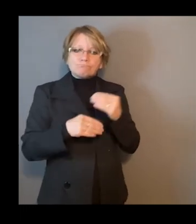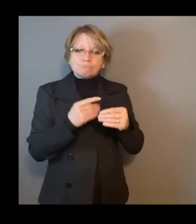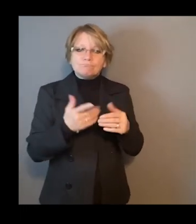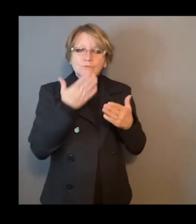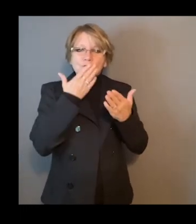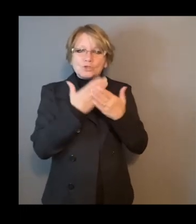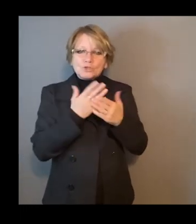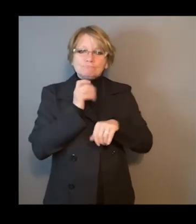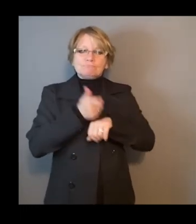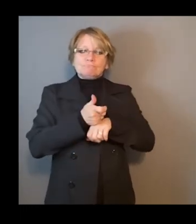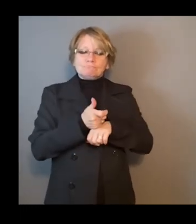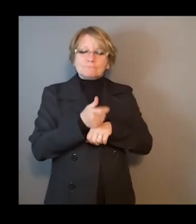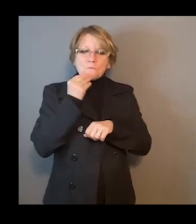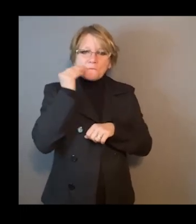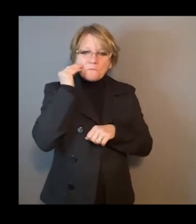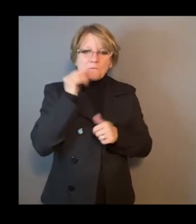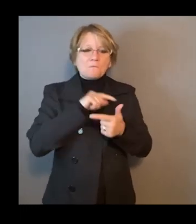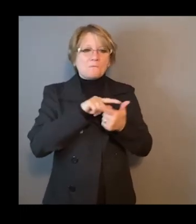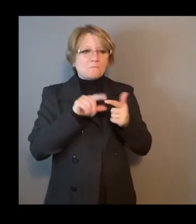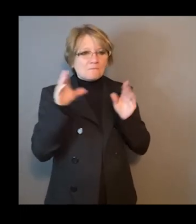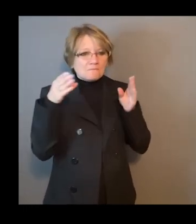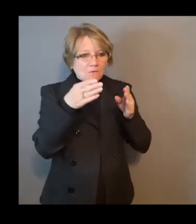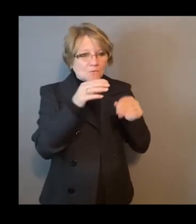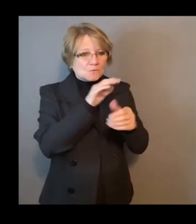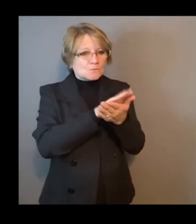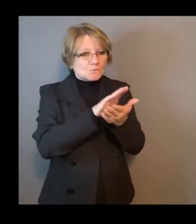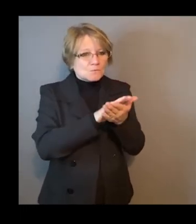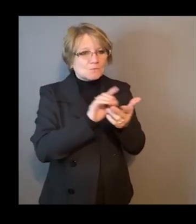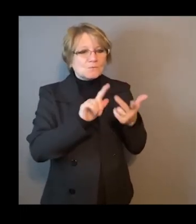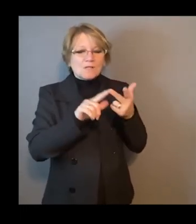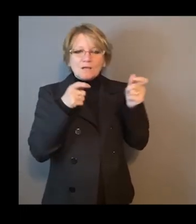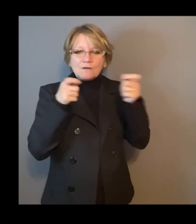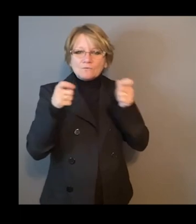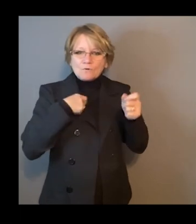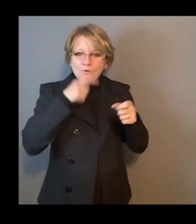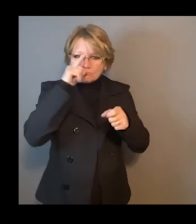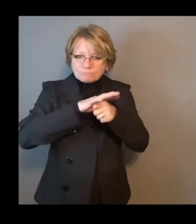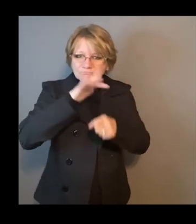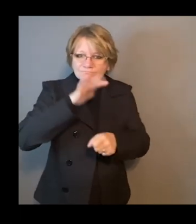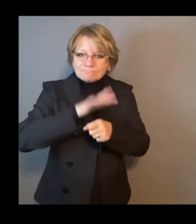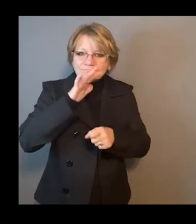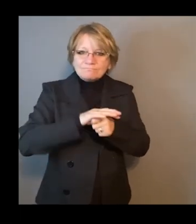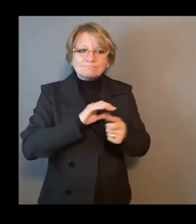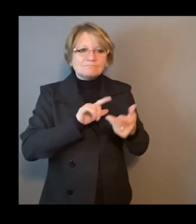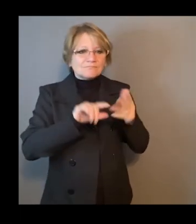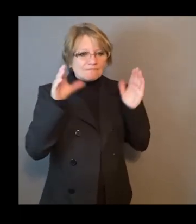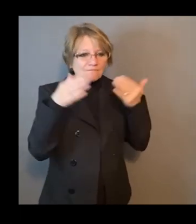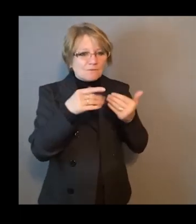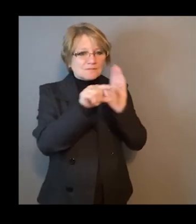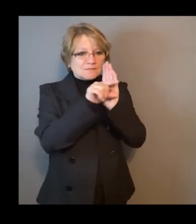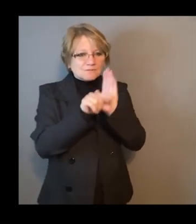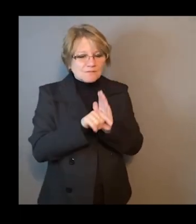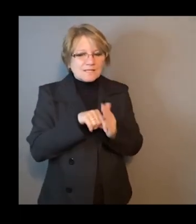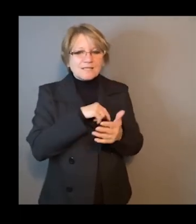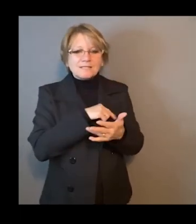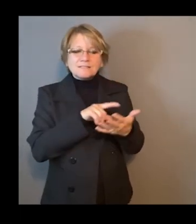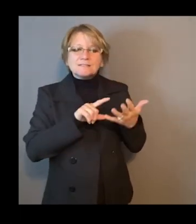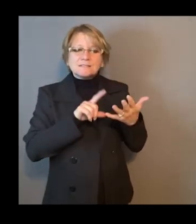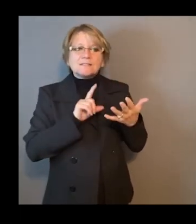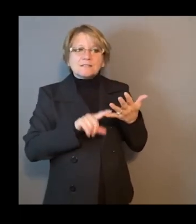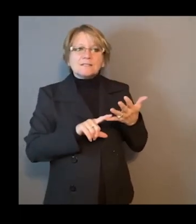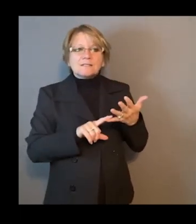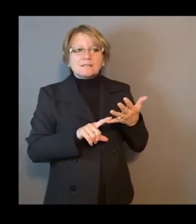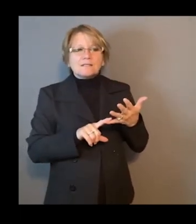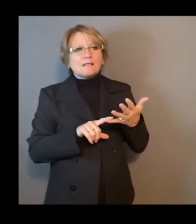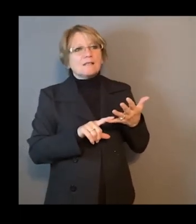my living situation situated. I was back in school. I was able to control my temper. I was focusing on my grades. I had to appeal.